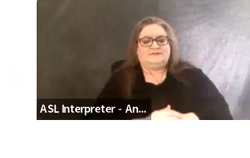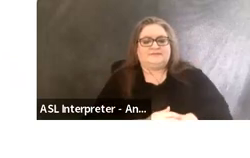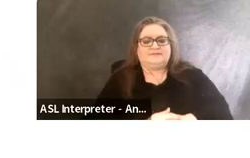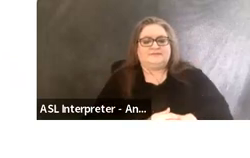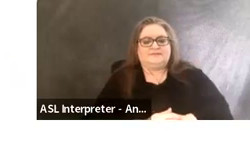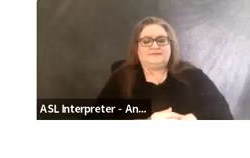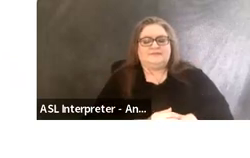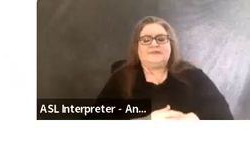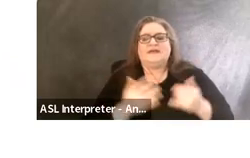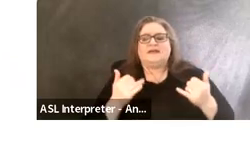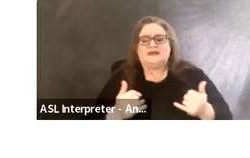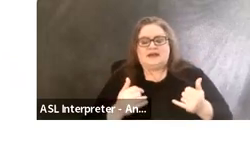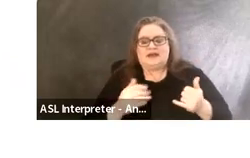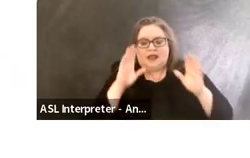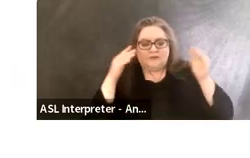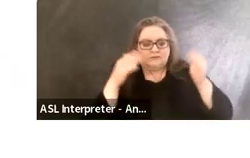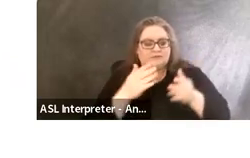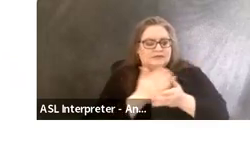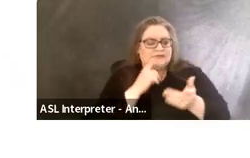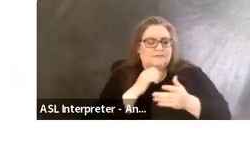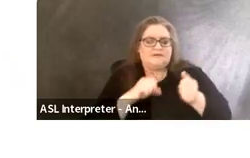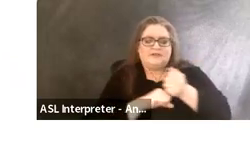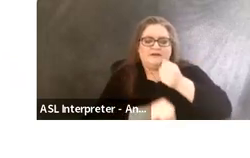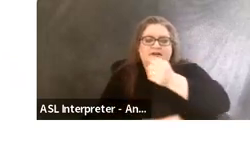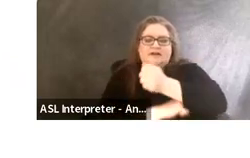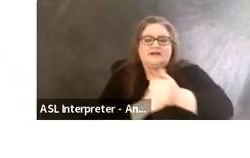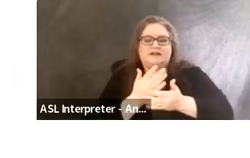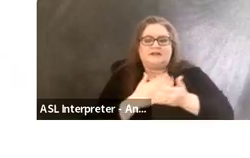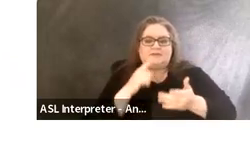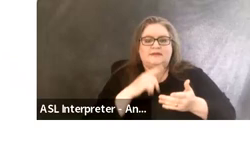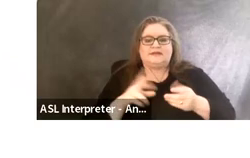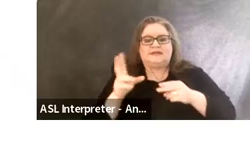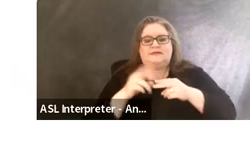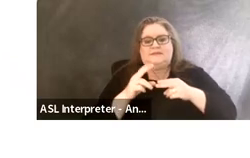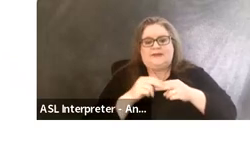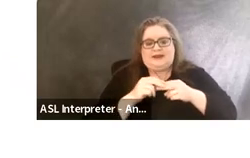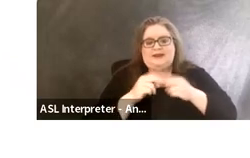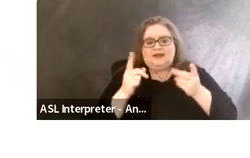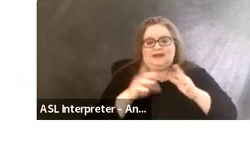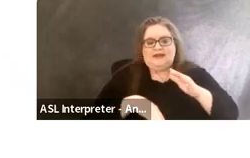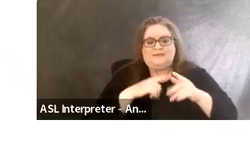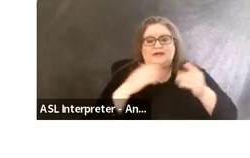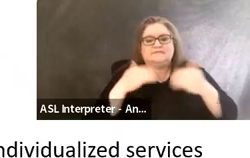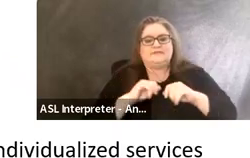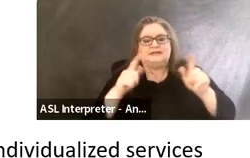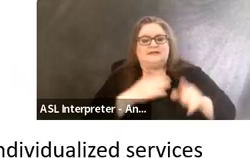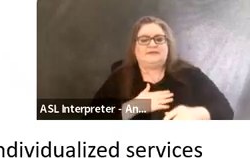So why don't we move into some of the foundational pieces in the Medicaid basics. Next slide,